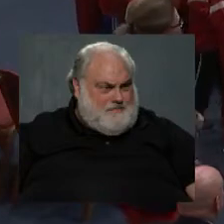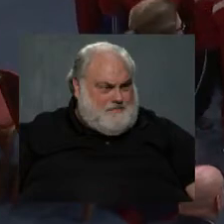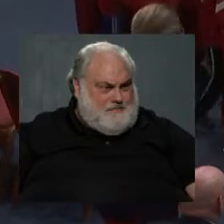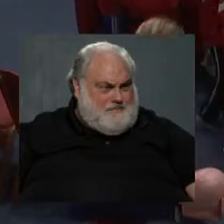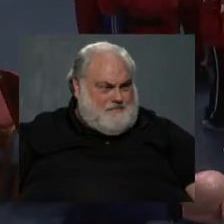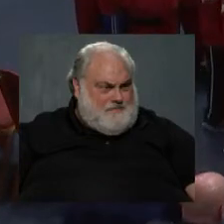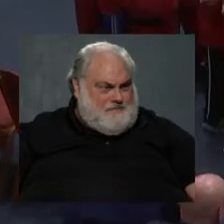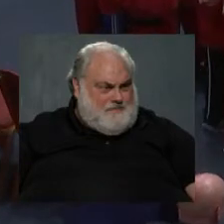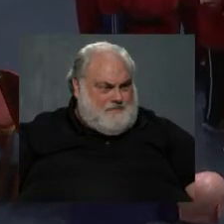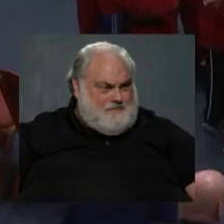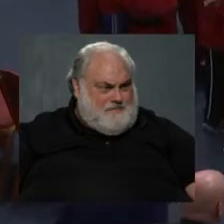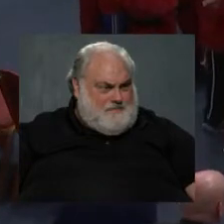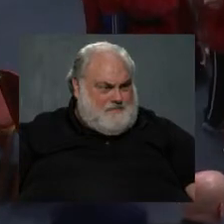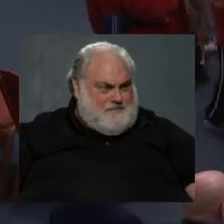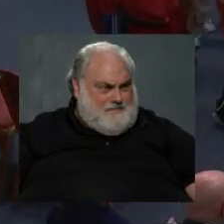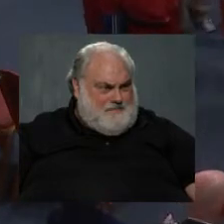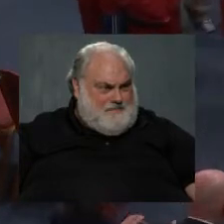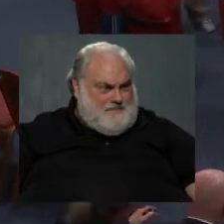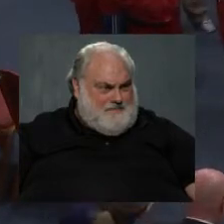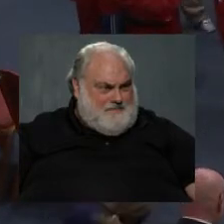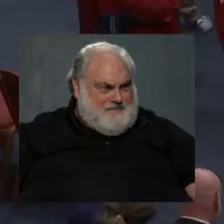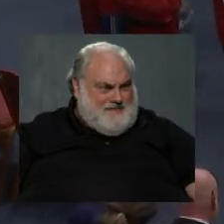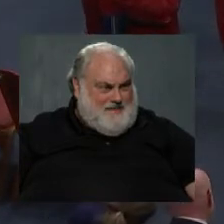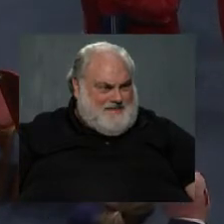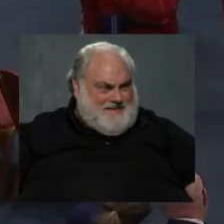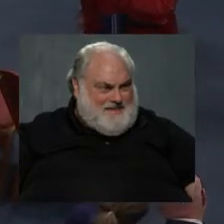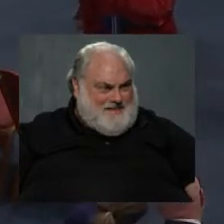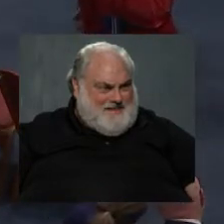Turn this way. Okay. Hello. How are y'all doing?